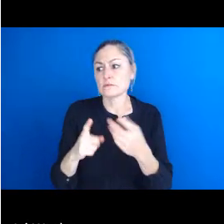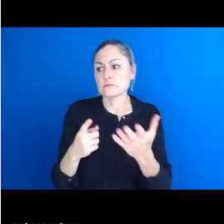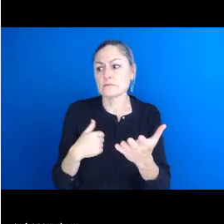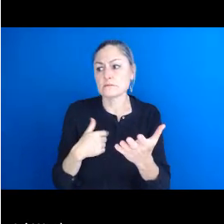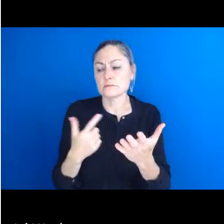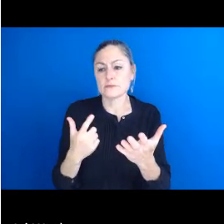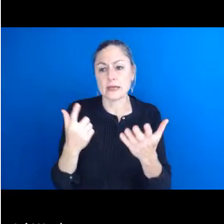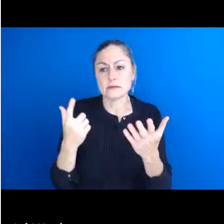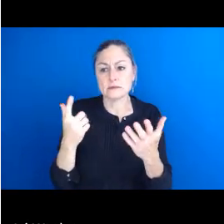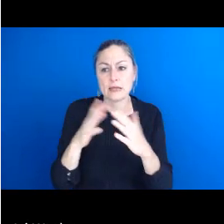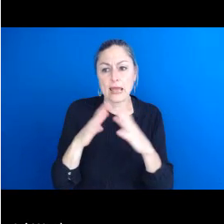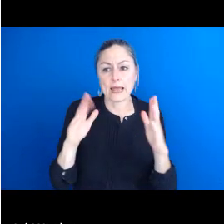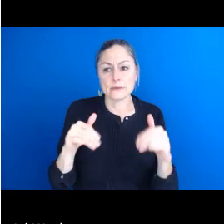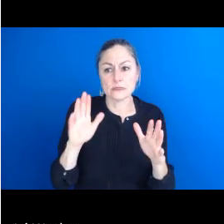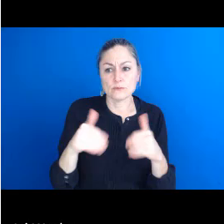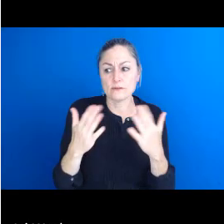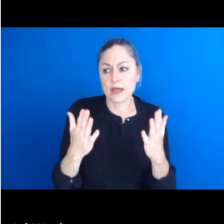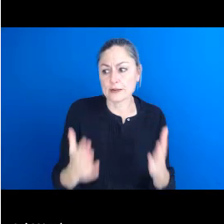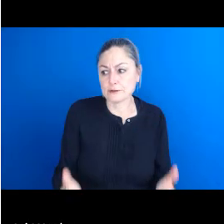to a housing provider.